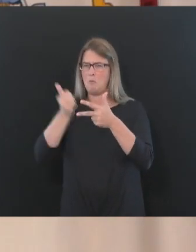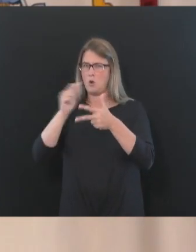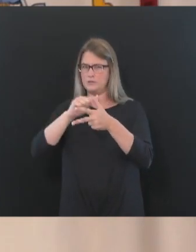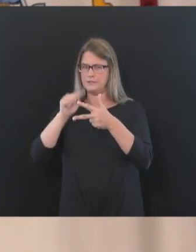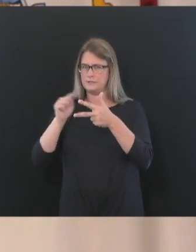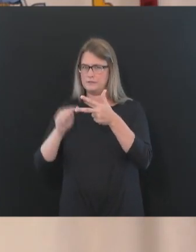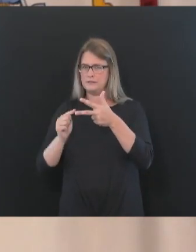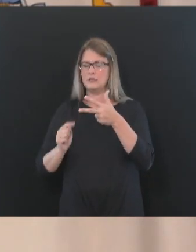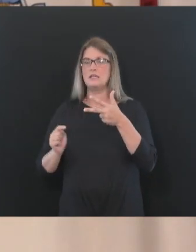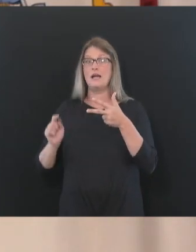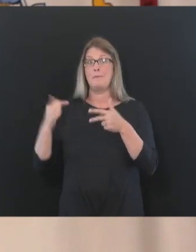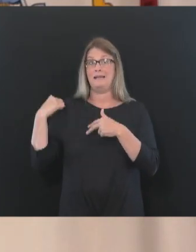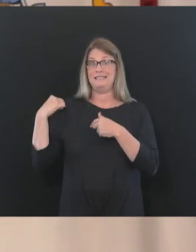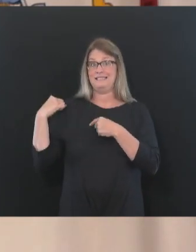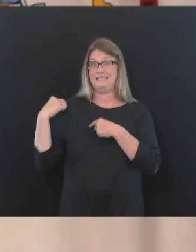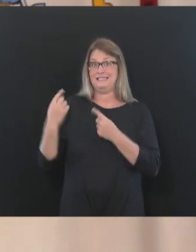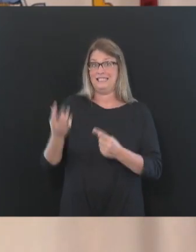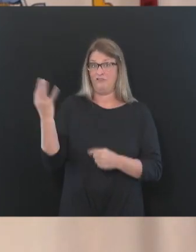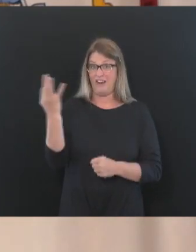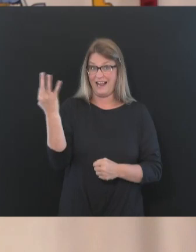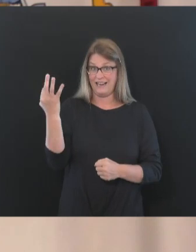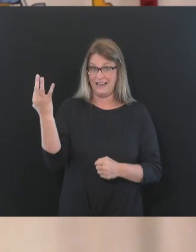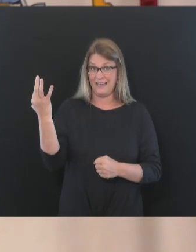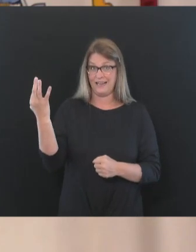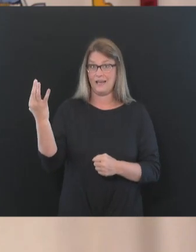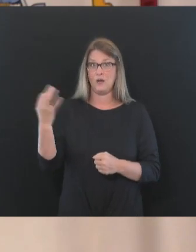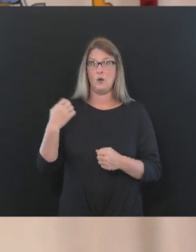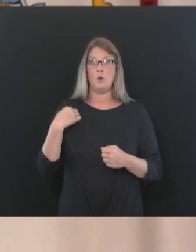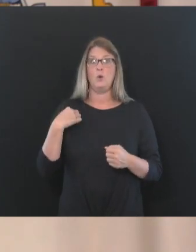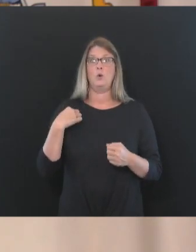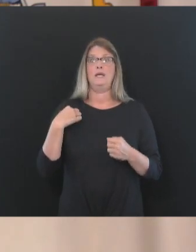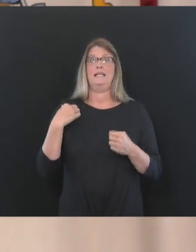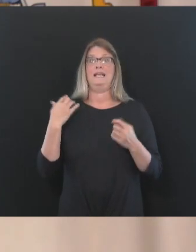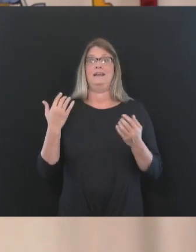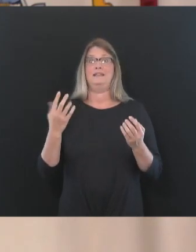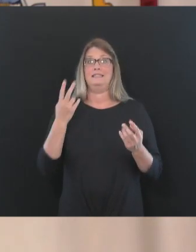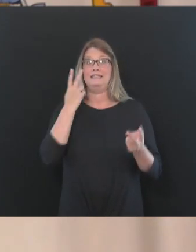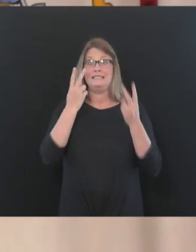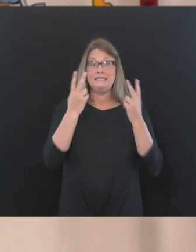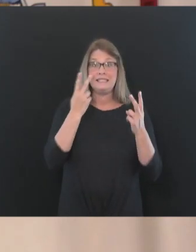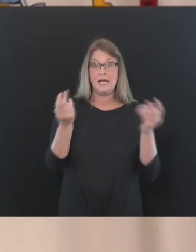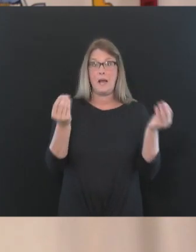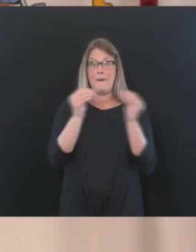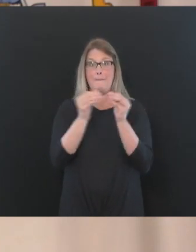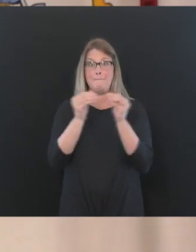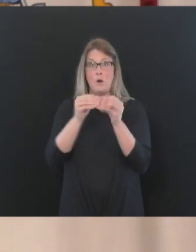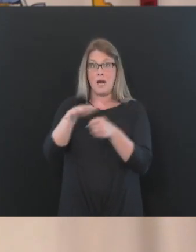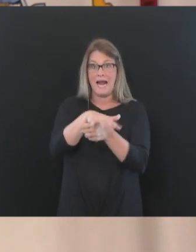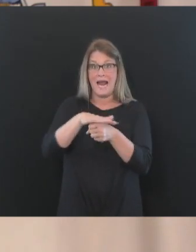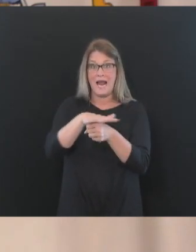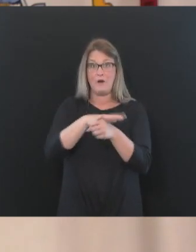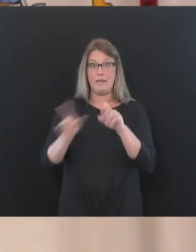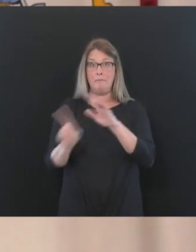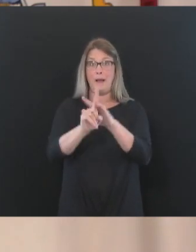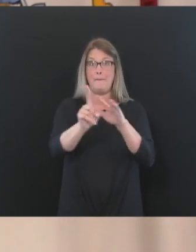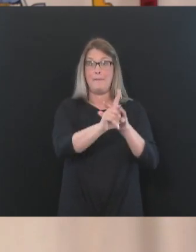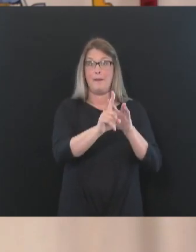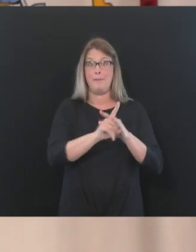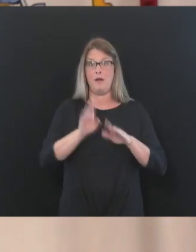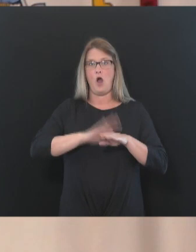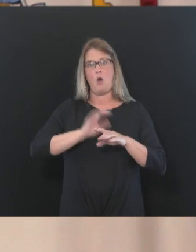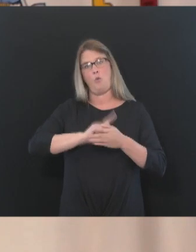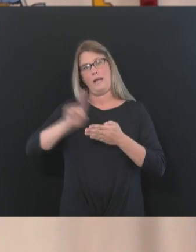Since that time, we also had more hot spots that came to our attention over the